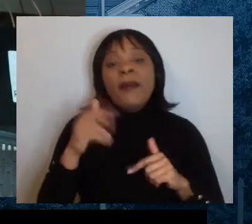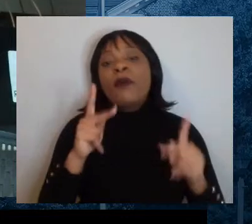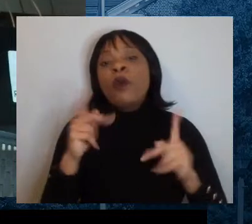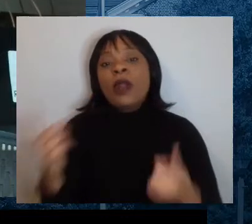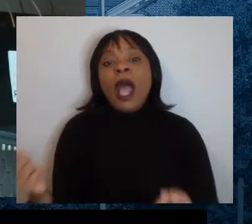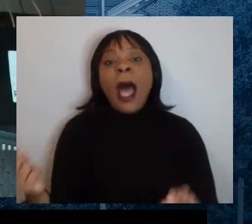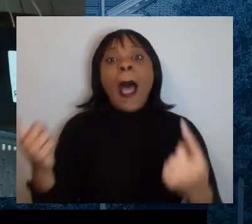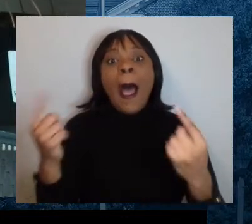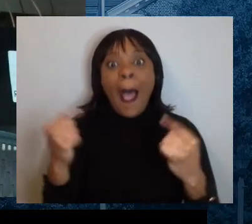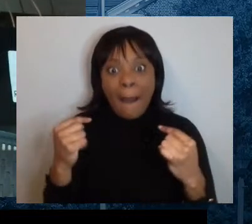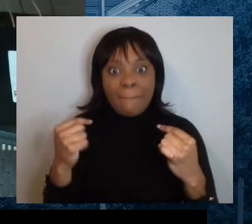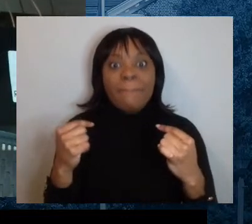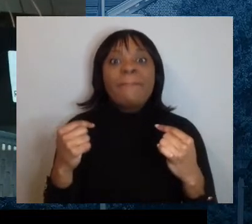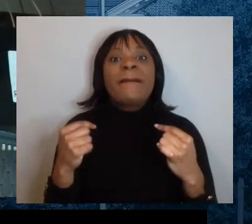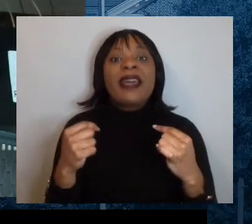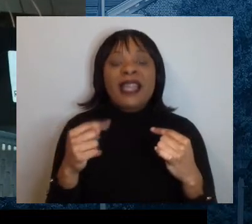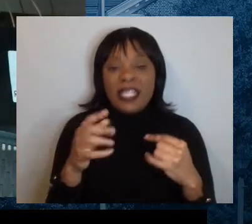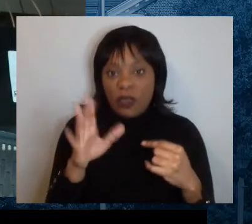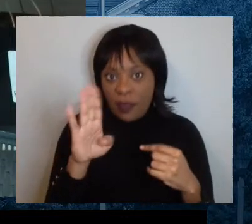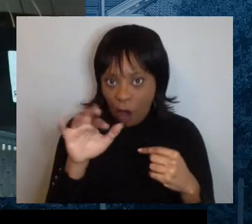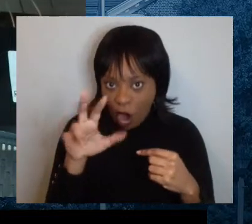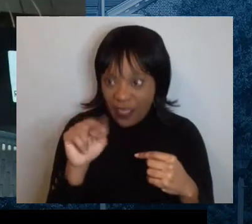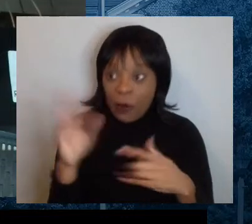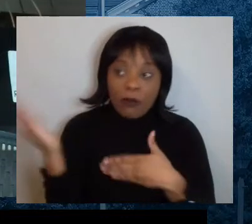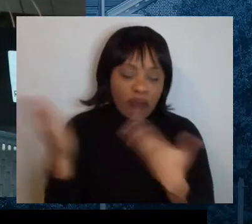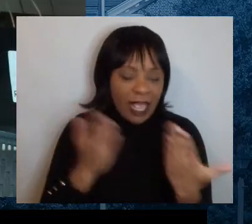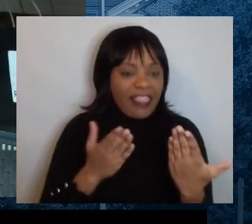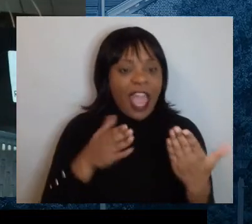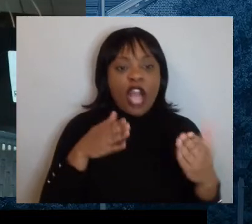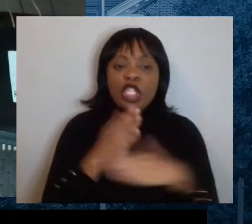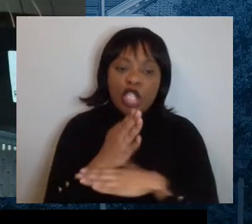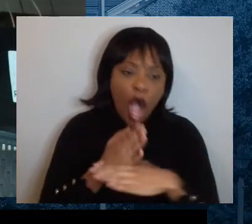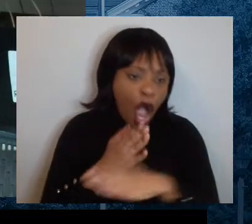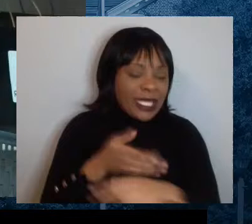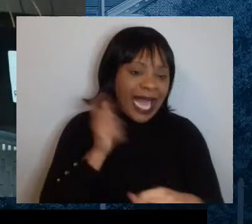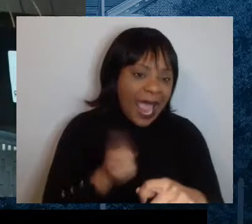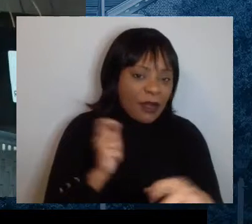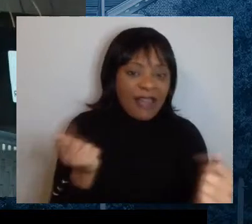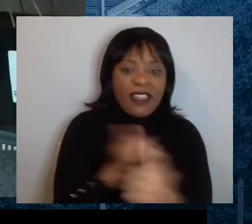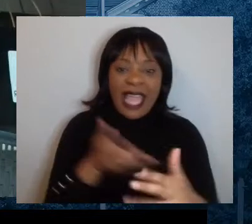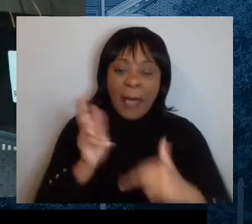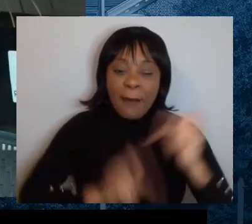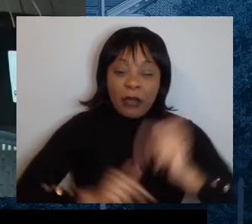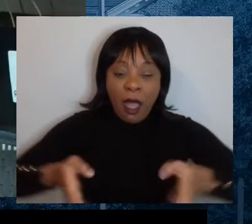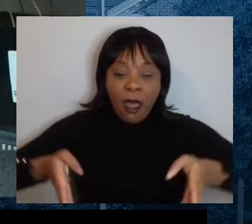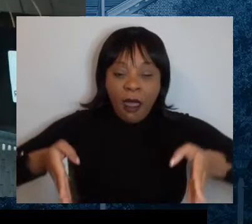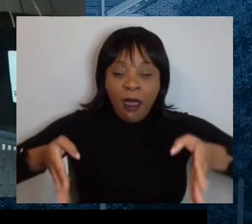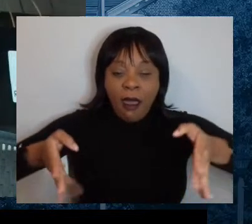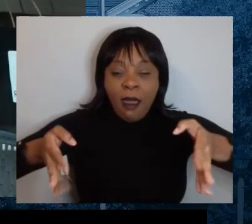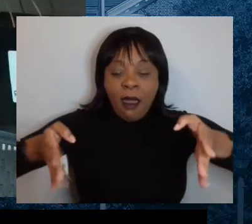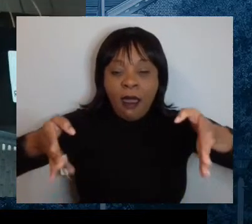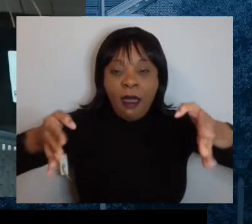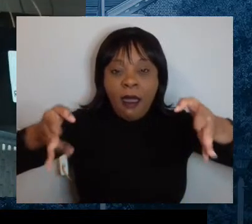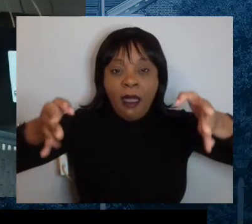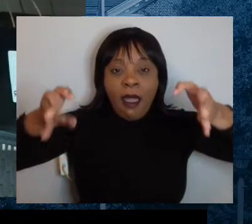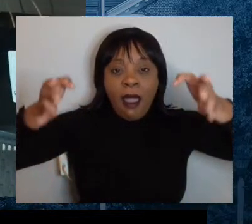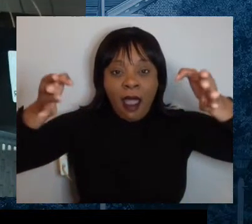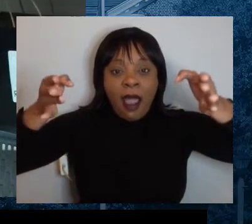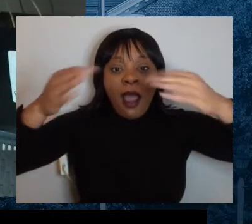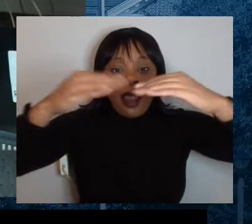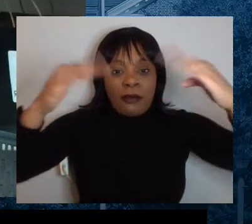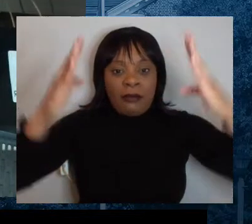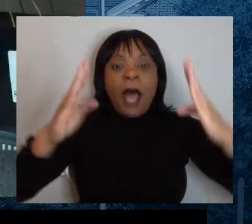would bring their saws and their hammers and everything and the supplies that were needed to build a library, and they'd build it